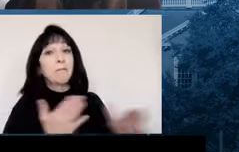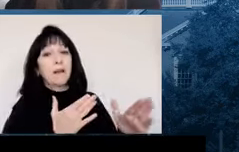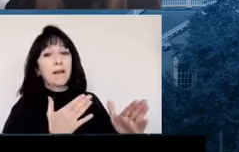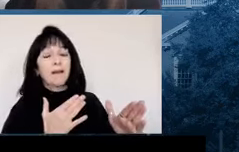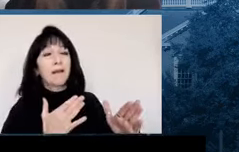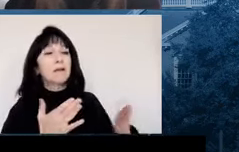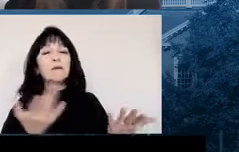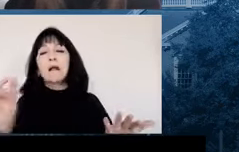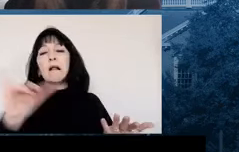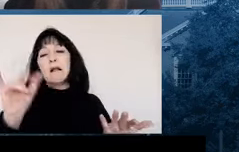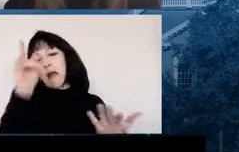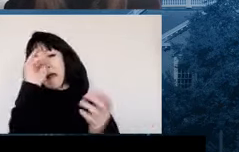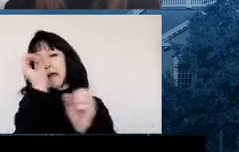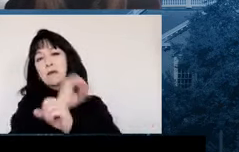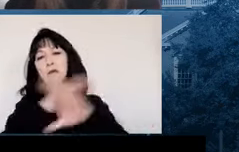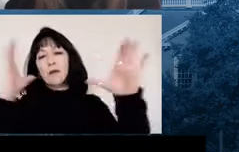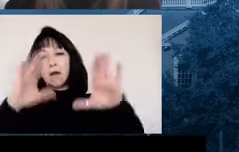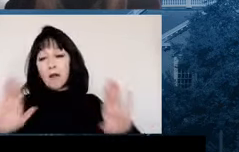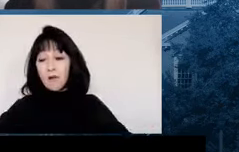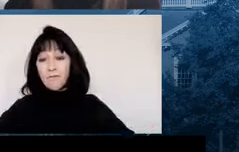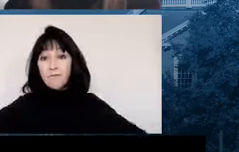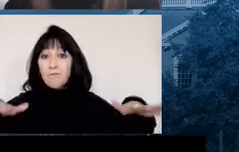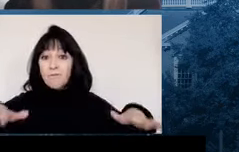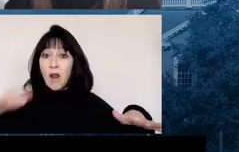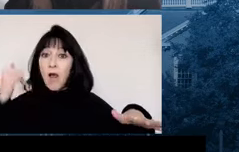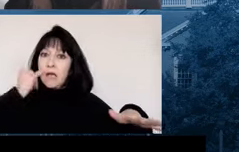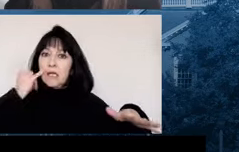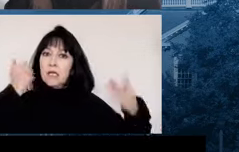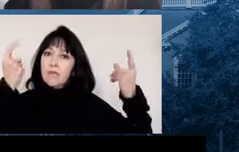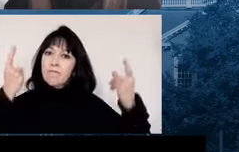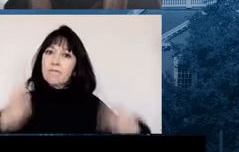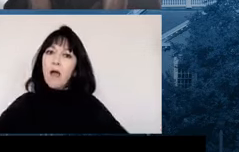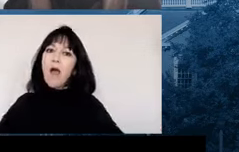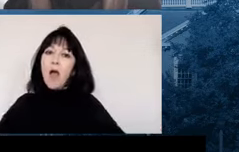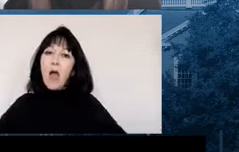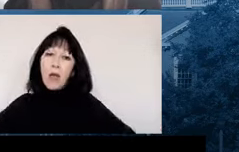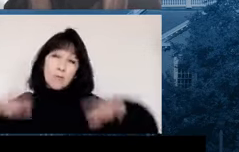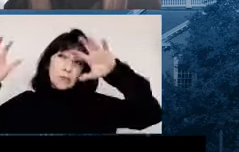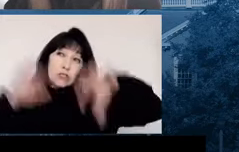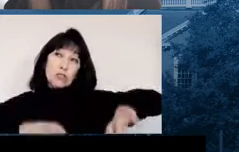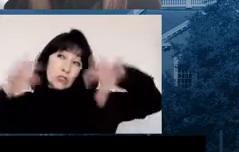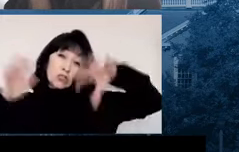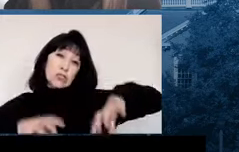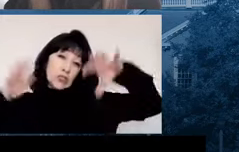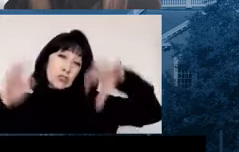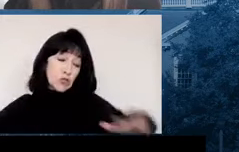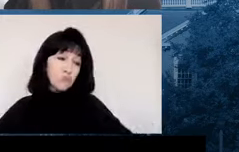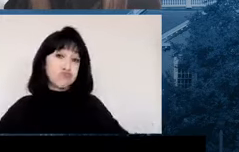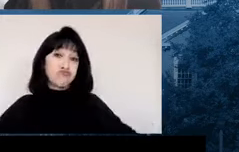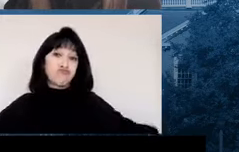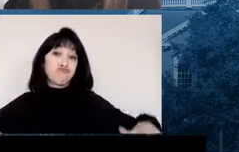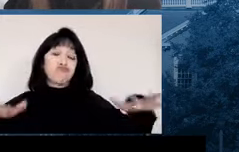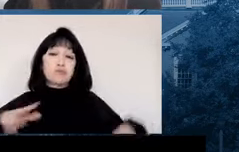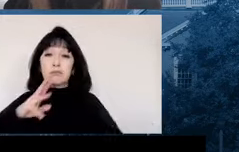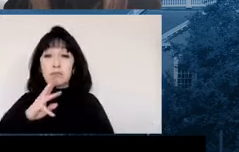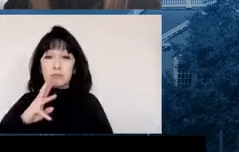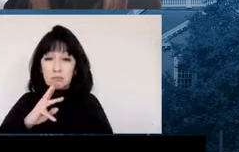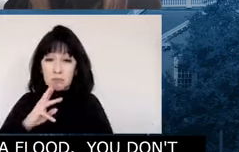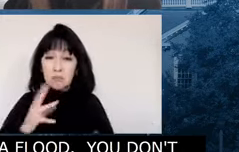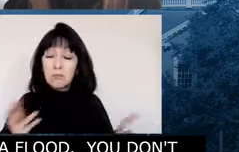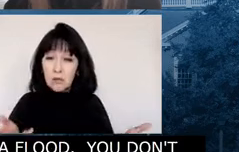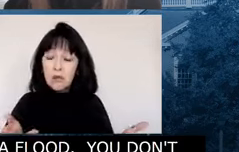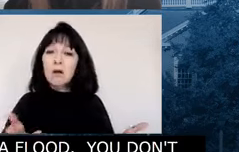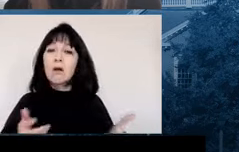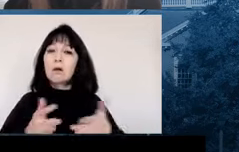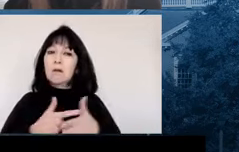engineer all your transportation infrastructure, all your storm culverts and your highways for the